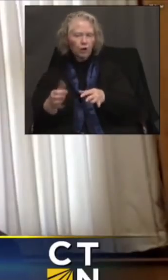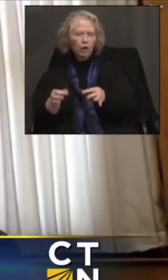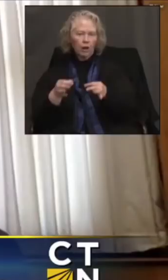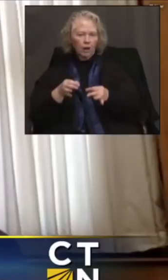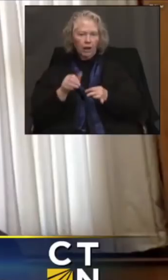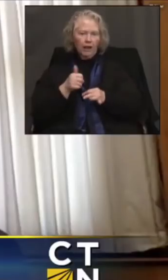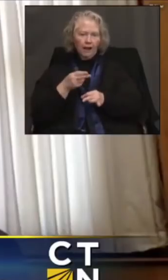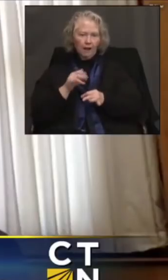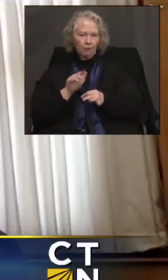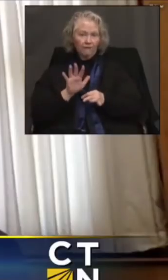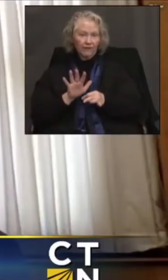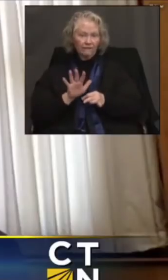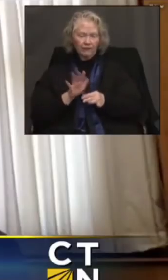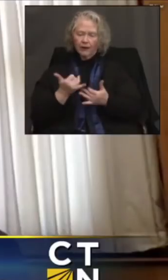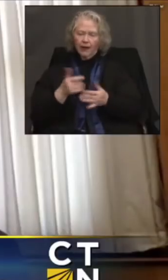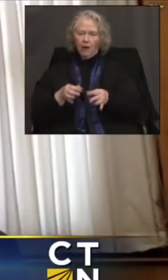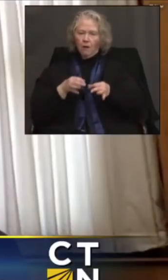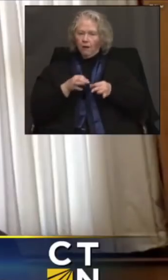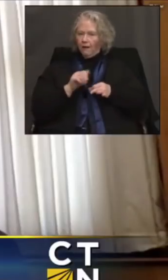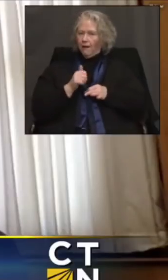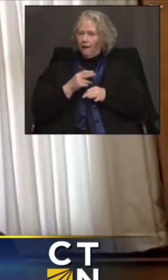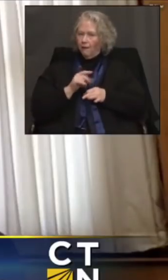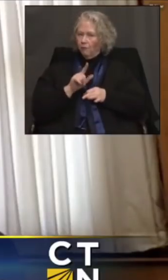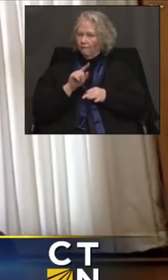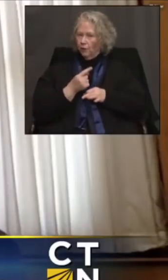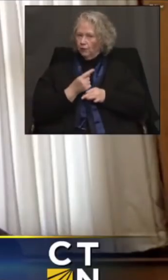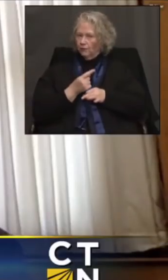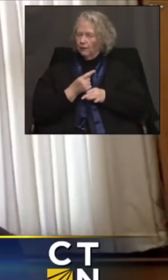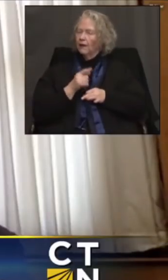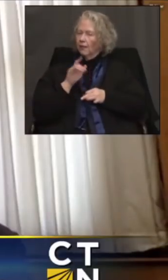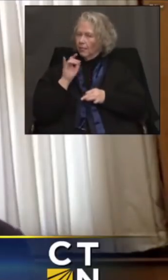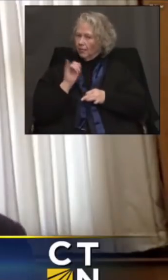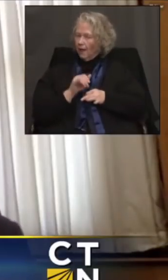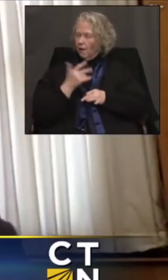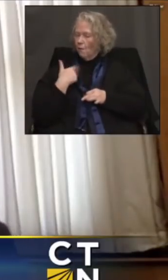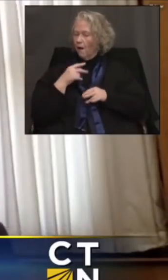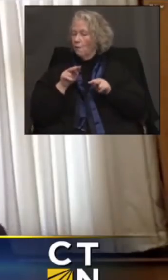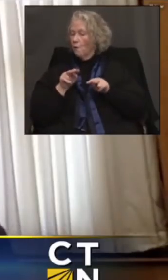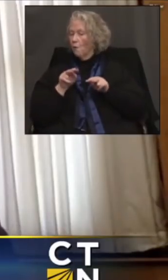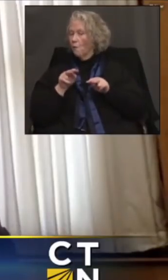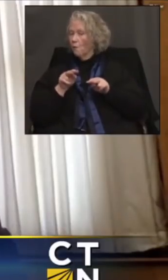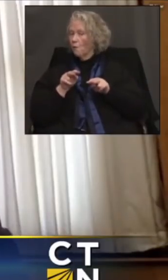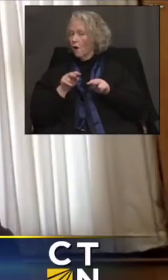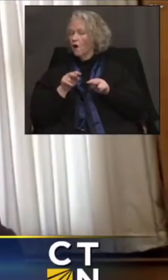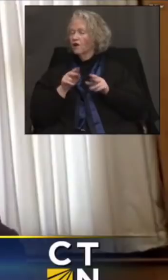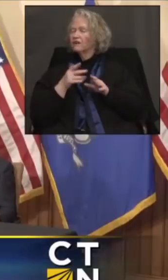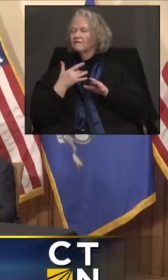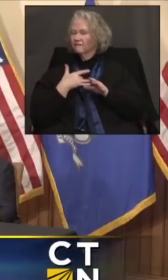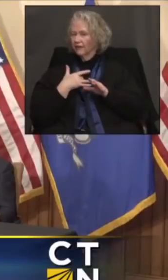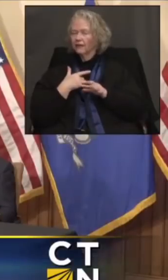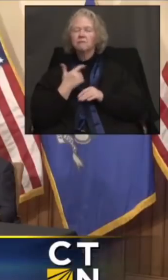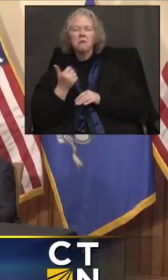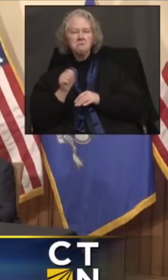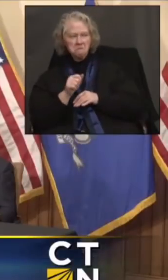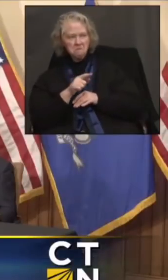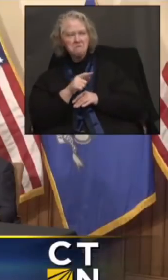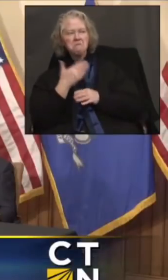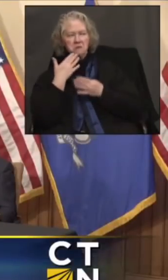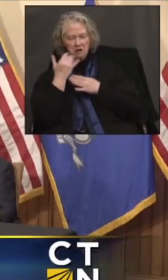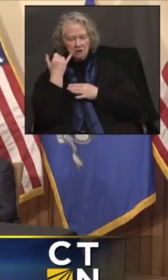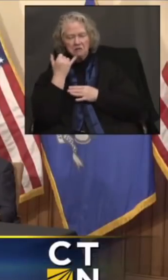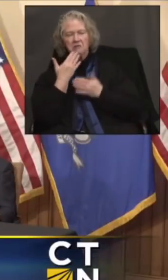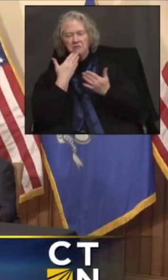So we're forecasting out to where that point's likely to be. And that's what gave us the confidence to move it in further. Okay, great. That explains